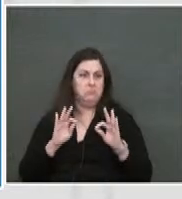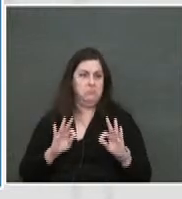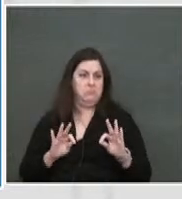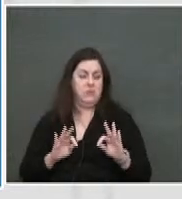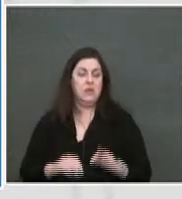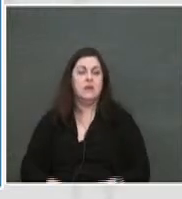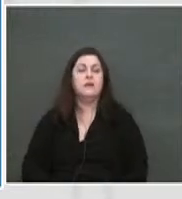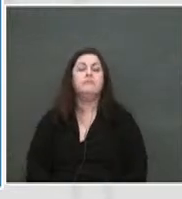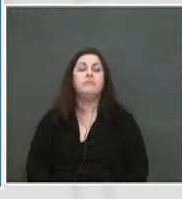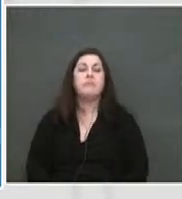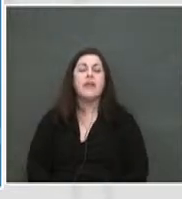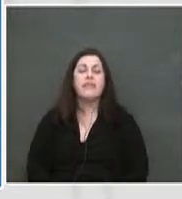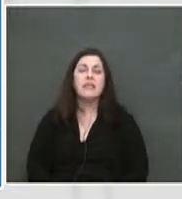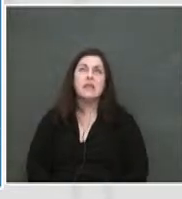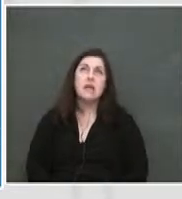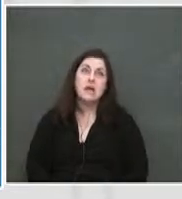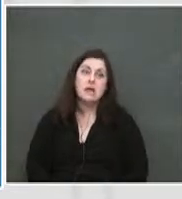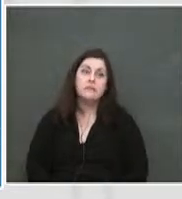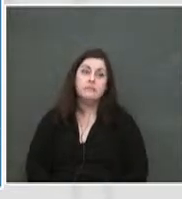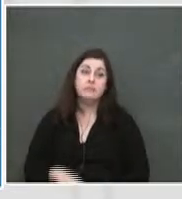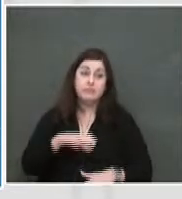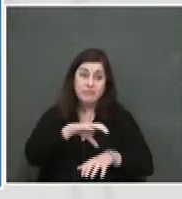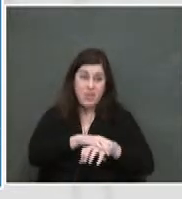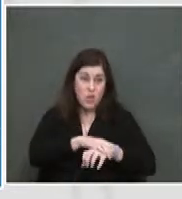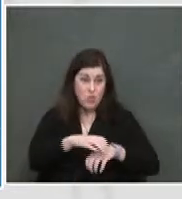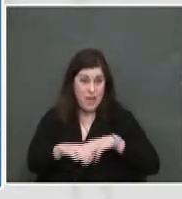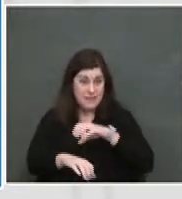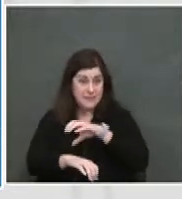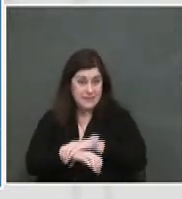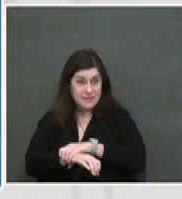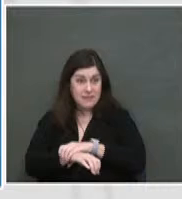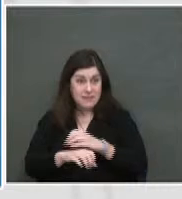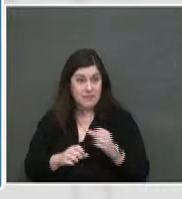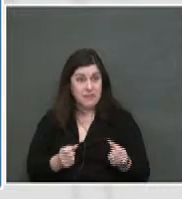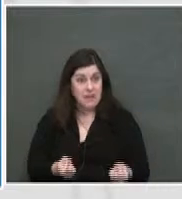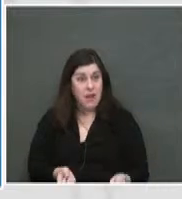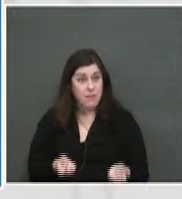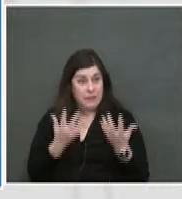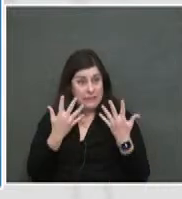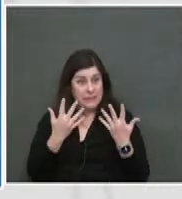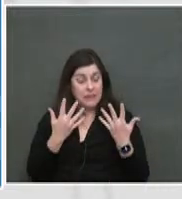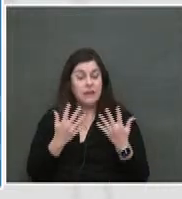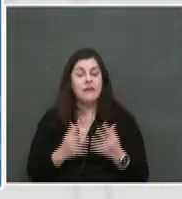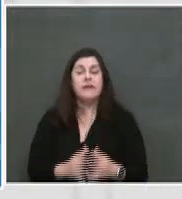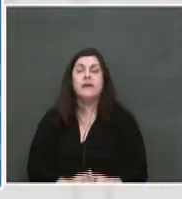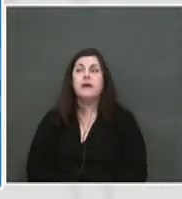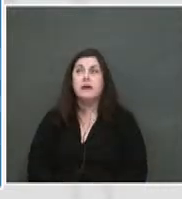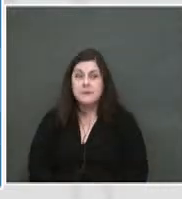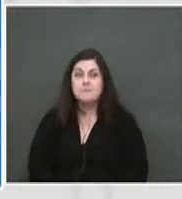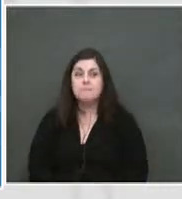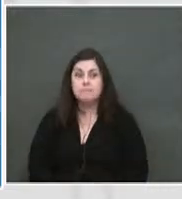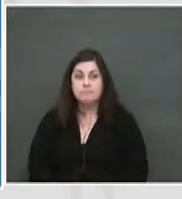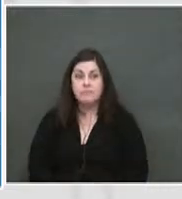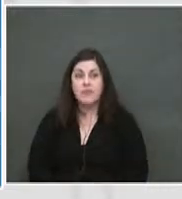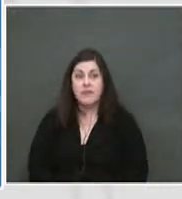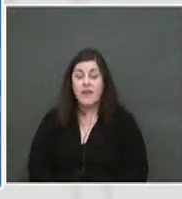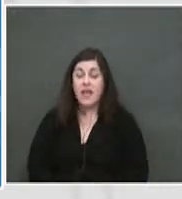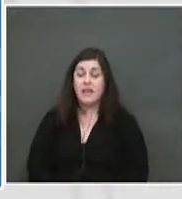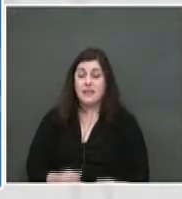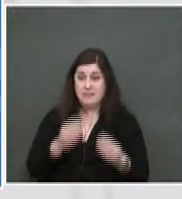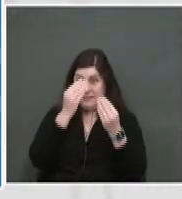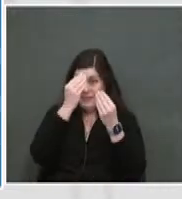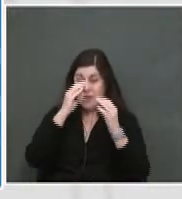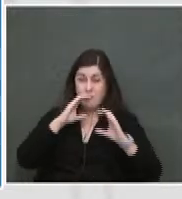And then our arrests, I would say if I could capture what's going on out